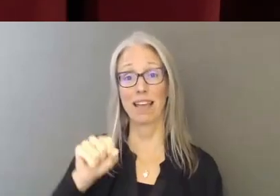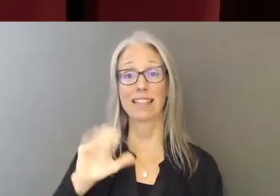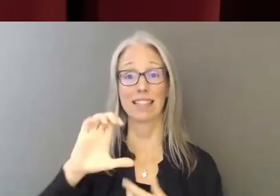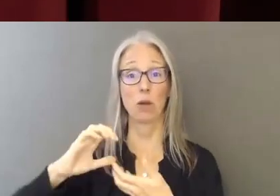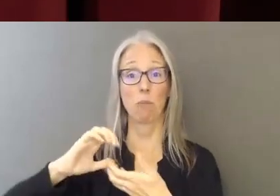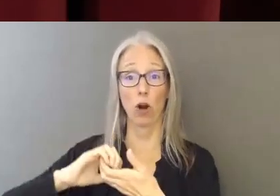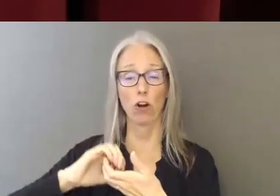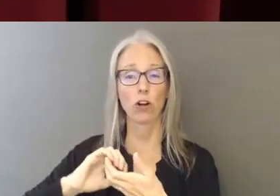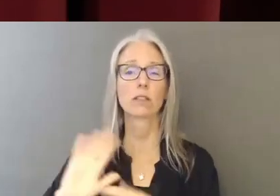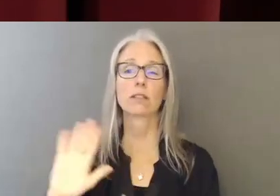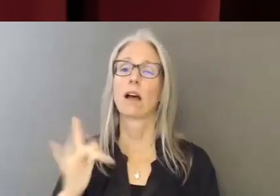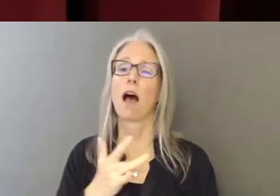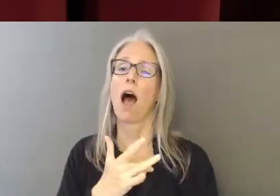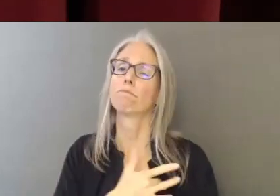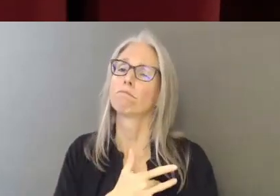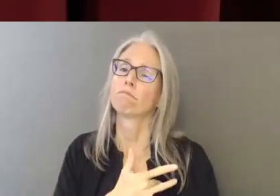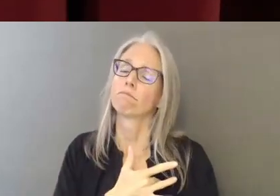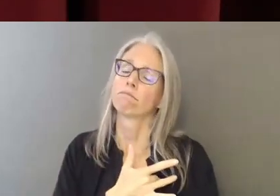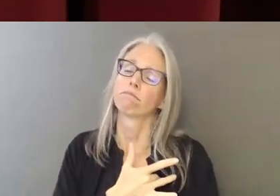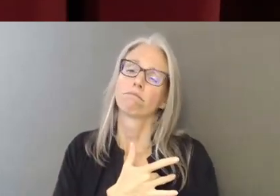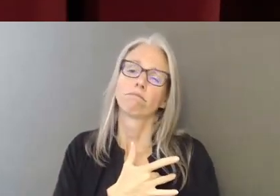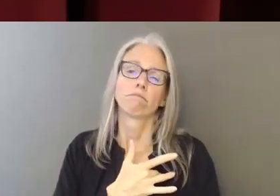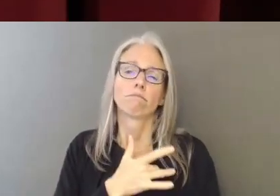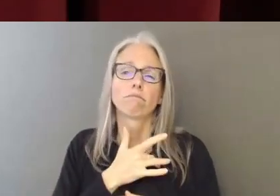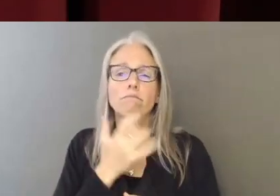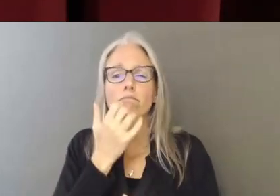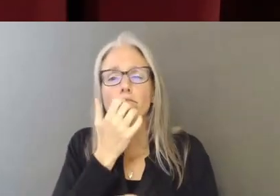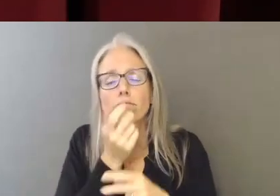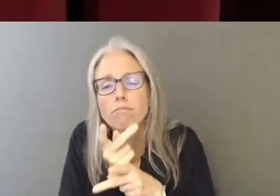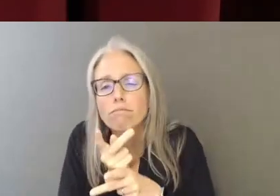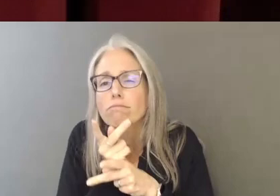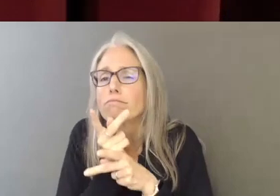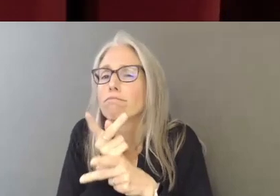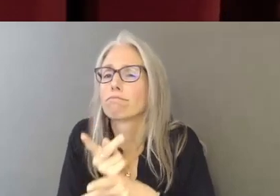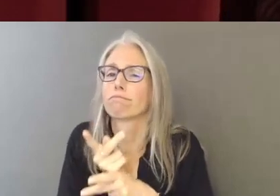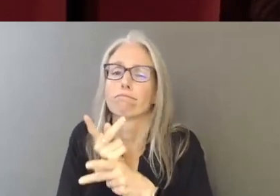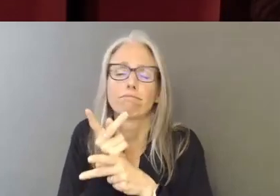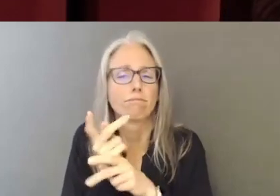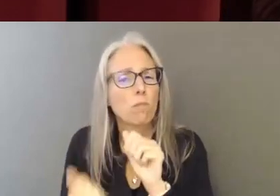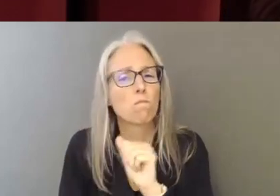has the largest heart, which you probably have already picked up on. And